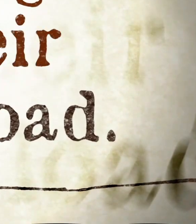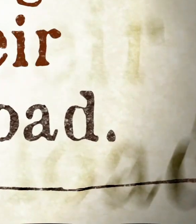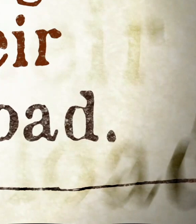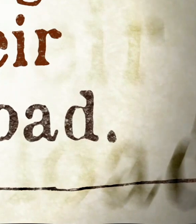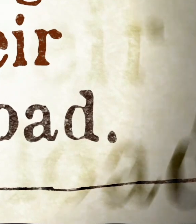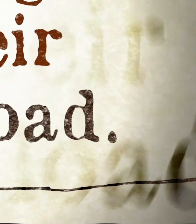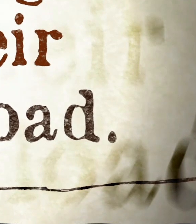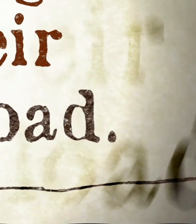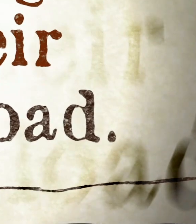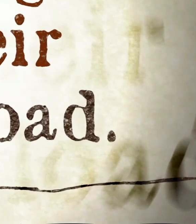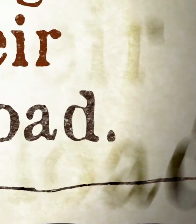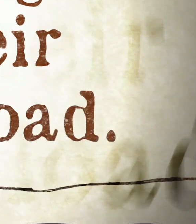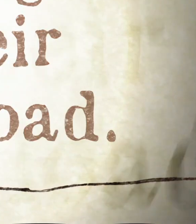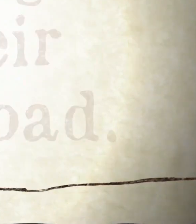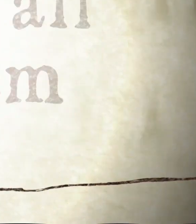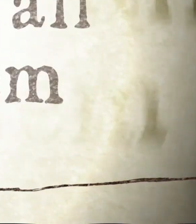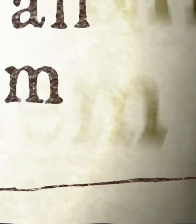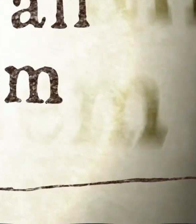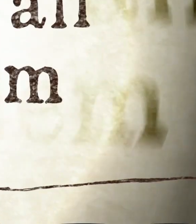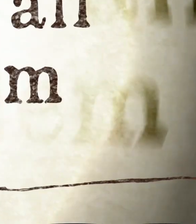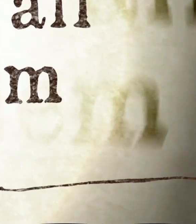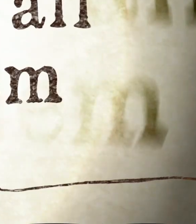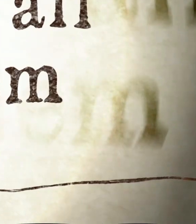from their sorrows alone.